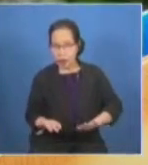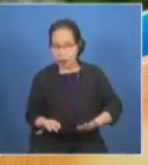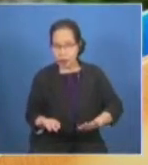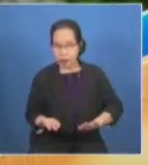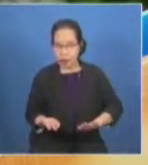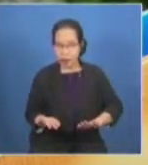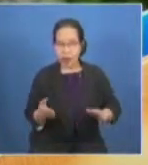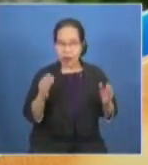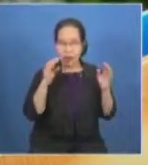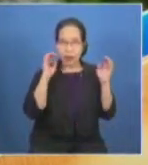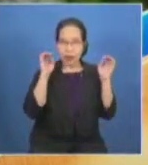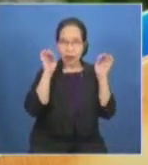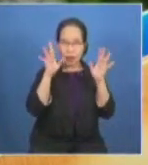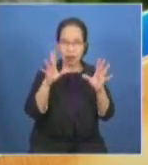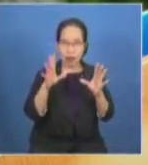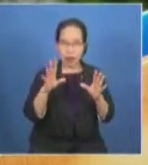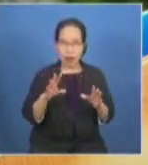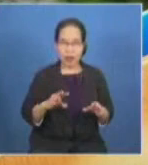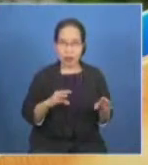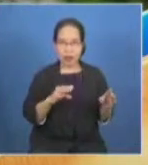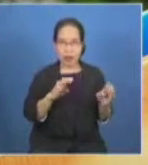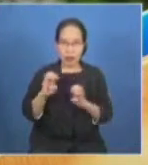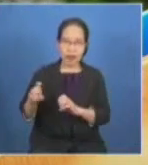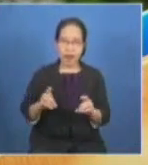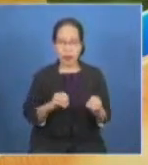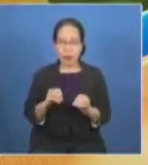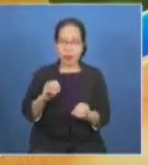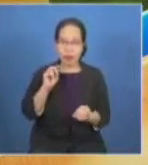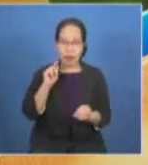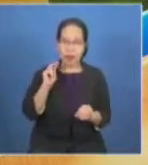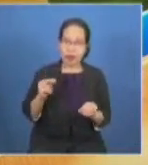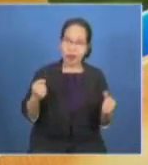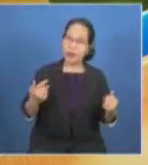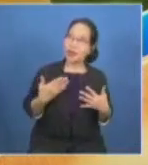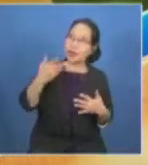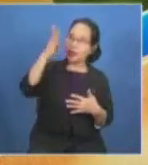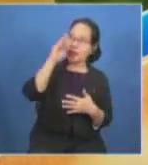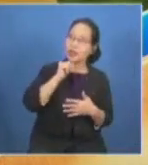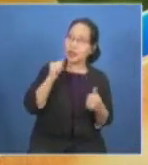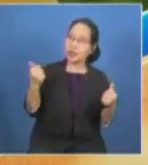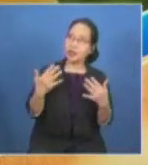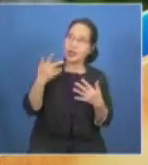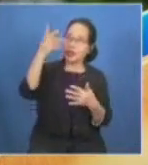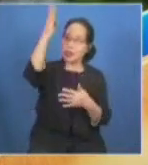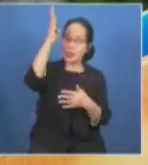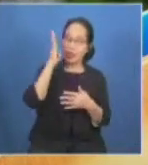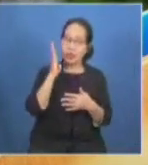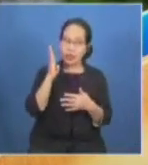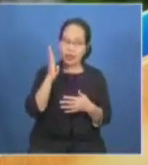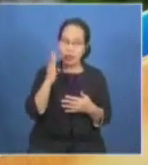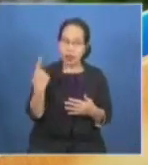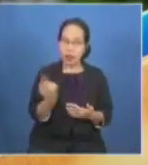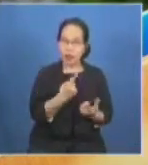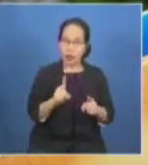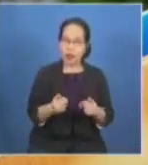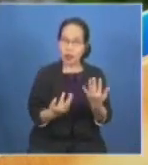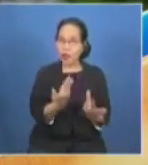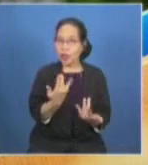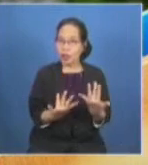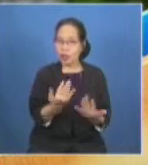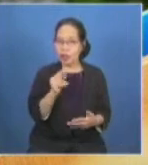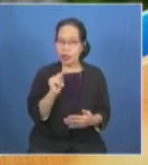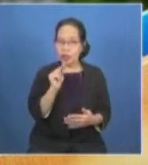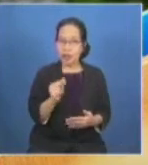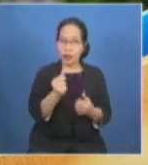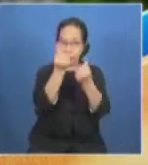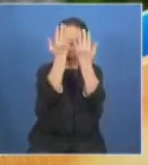We may die early or suffer from vices. We need to fear God, because if not, we will